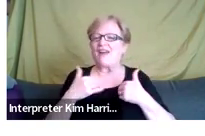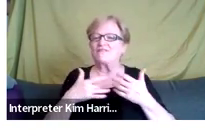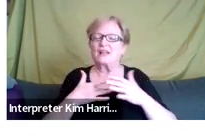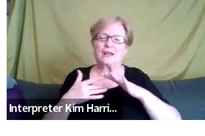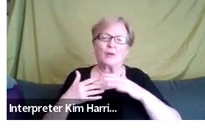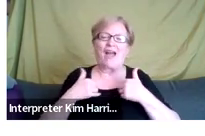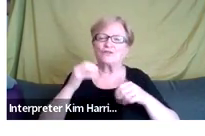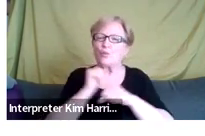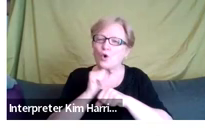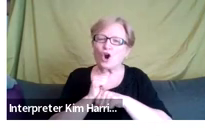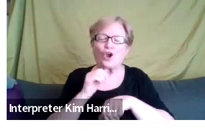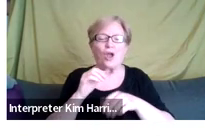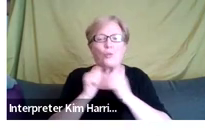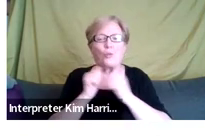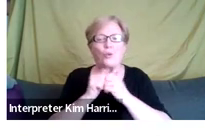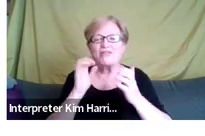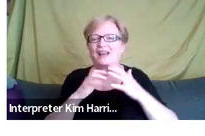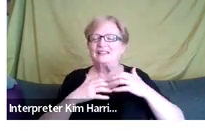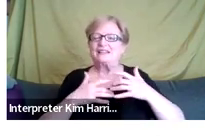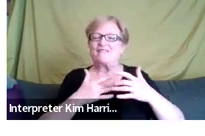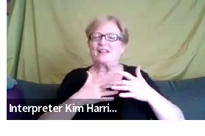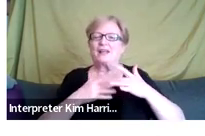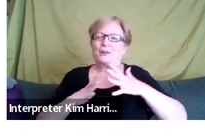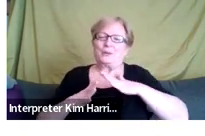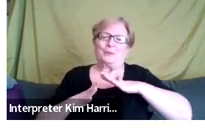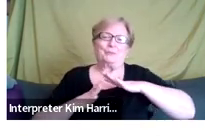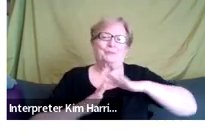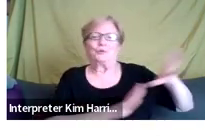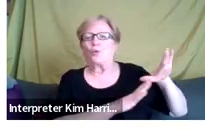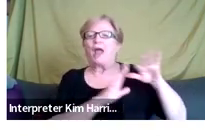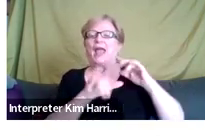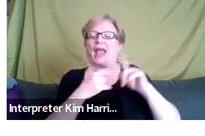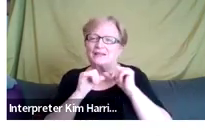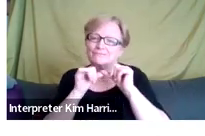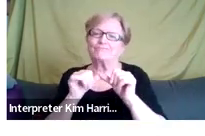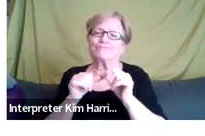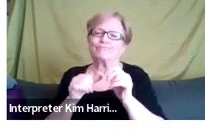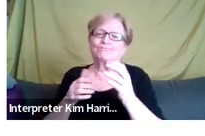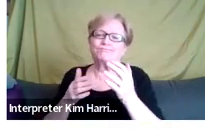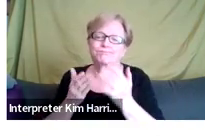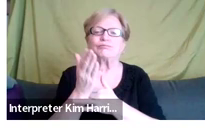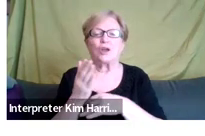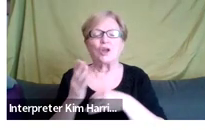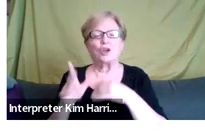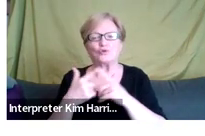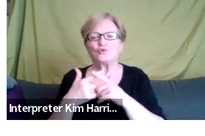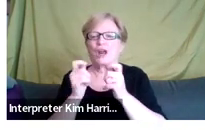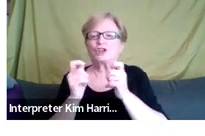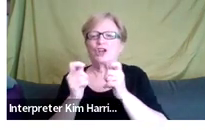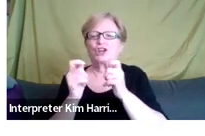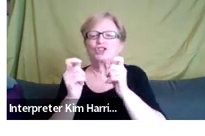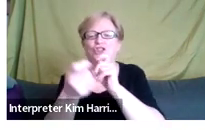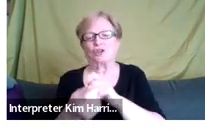on. And once we are able to get past that, we are able to then push for all these changes to happen on a bigger